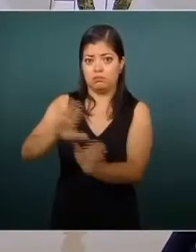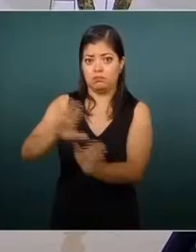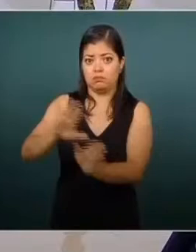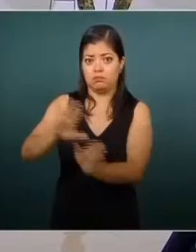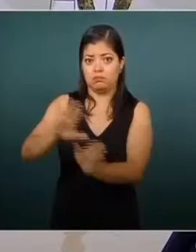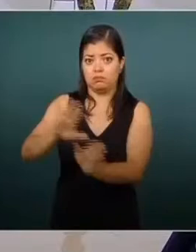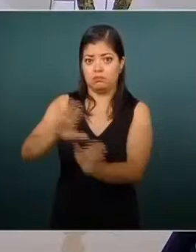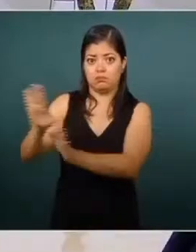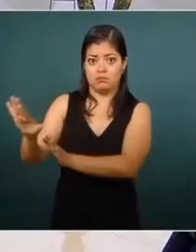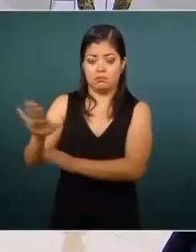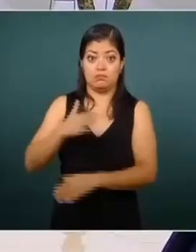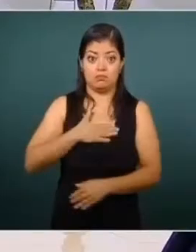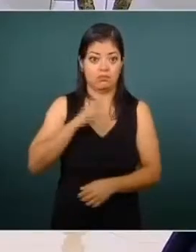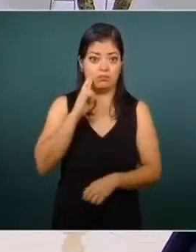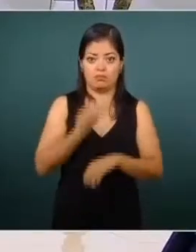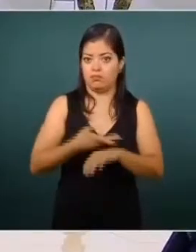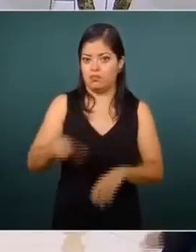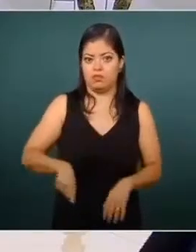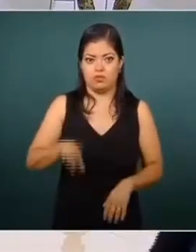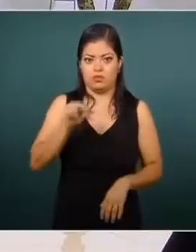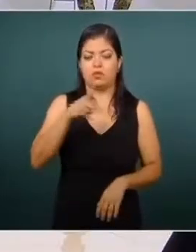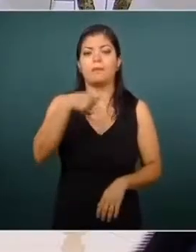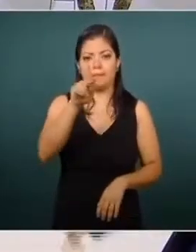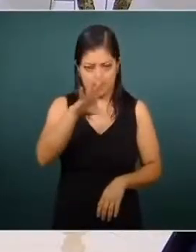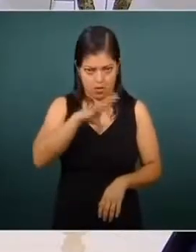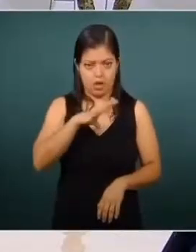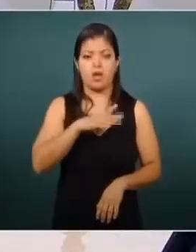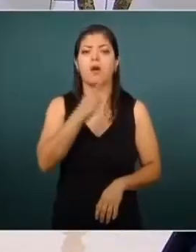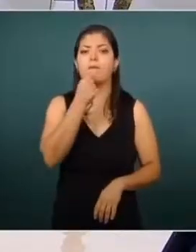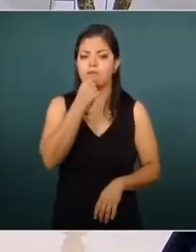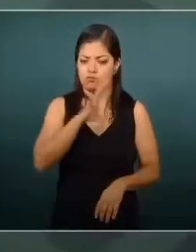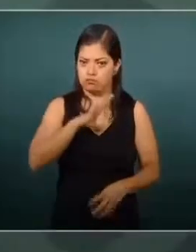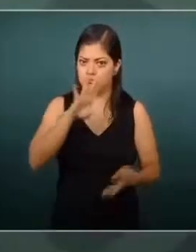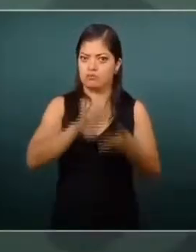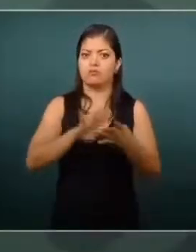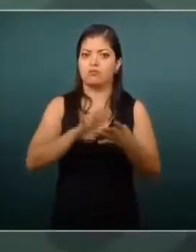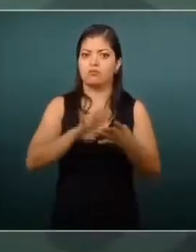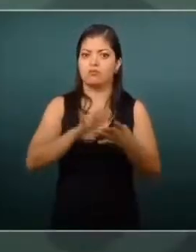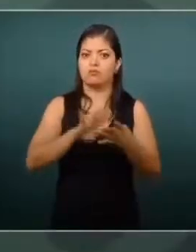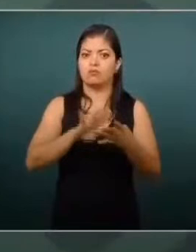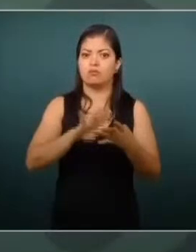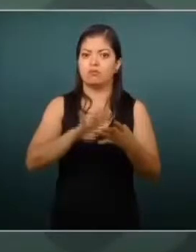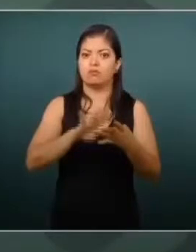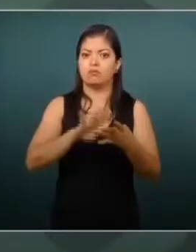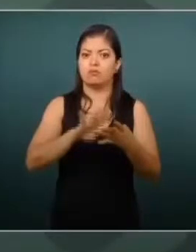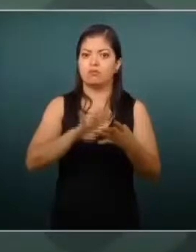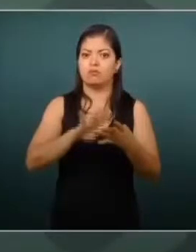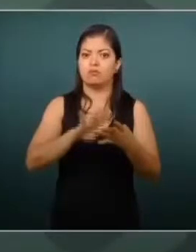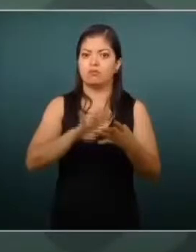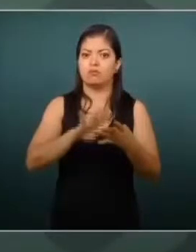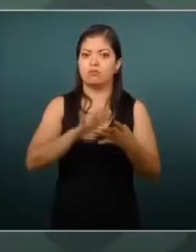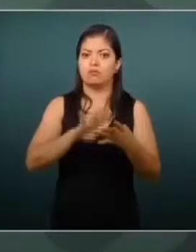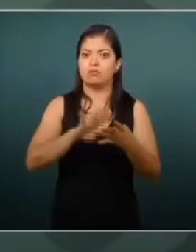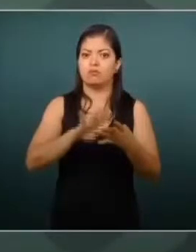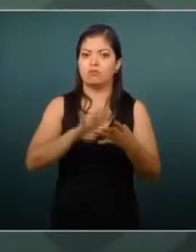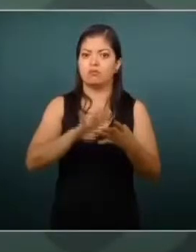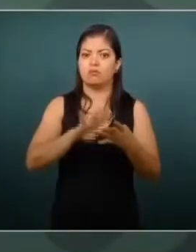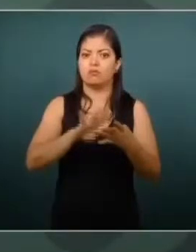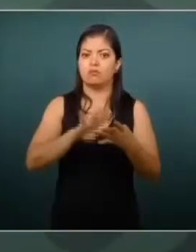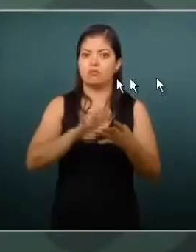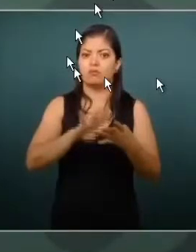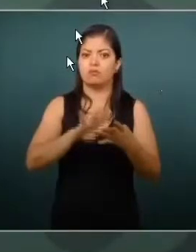Justice Department. Pero los policías municipales están detenidos y en caso de las manifestaciones. And he says, and the municipal police